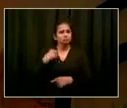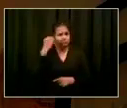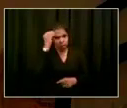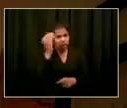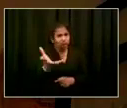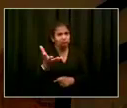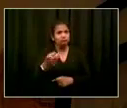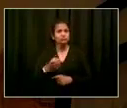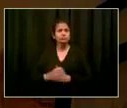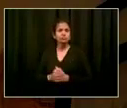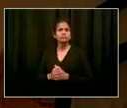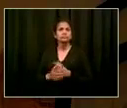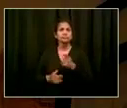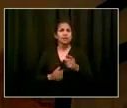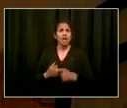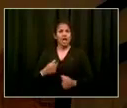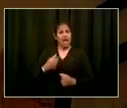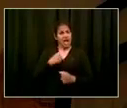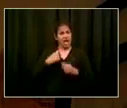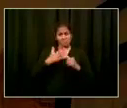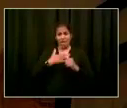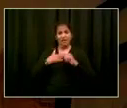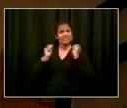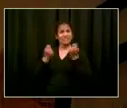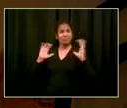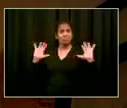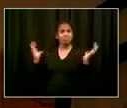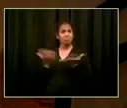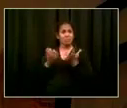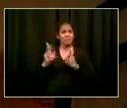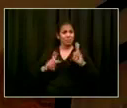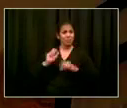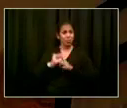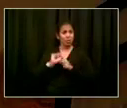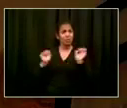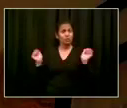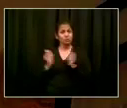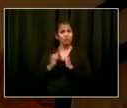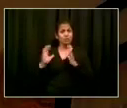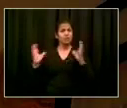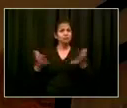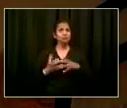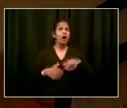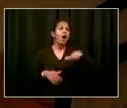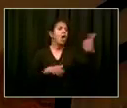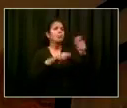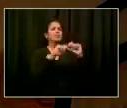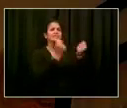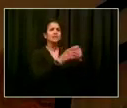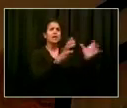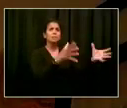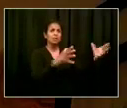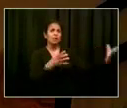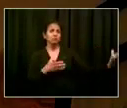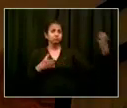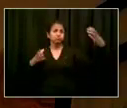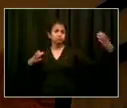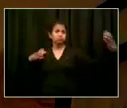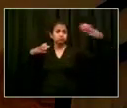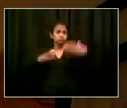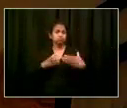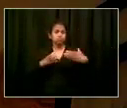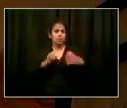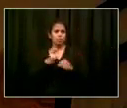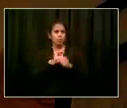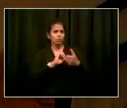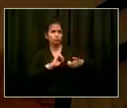Fund awardees, have been visiting food distribution sites, dozens and dozens of food distribution sites across the city,